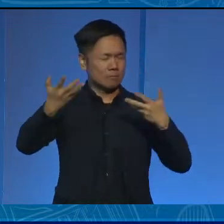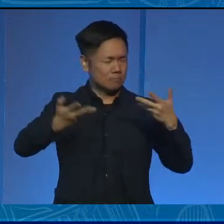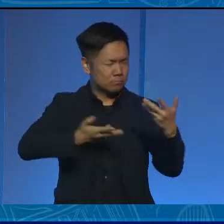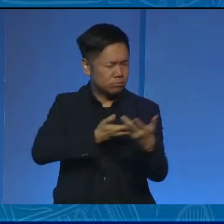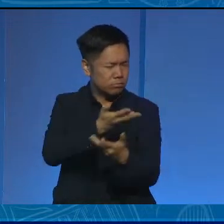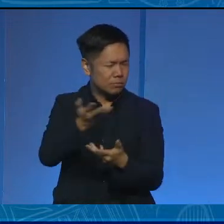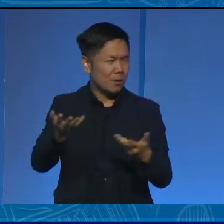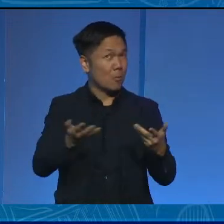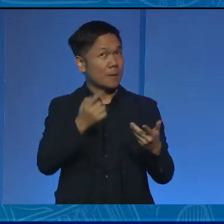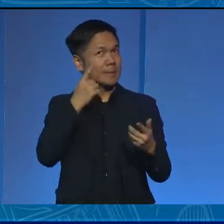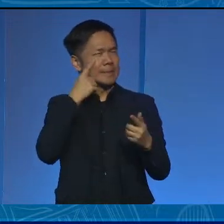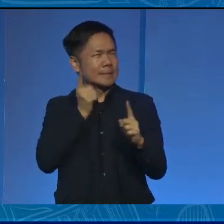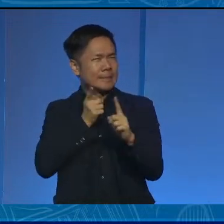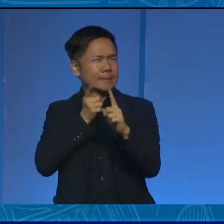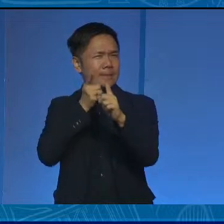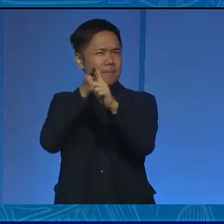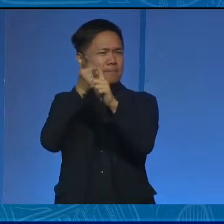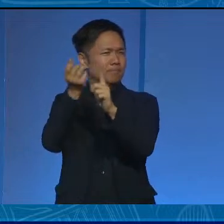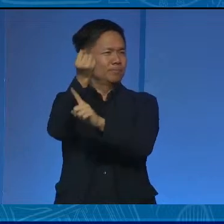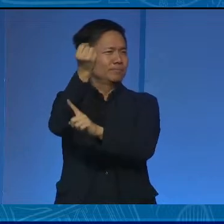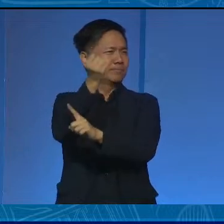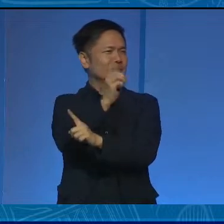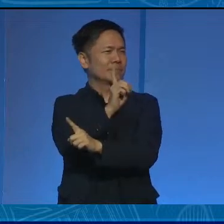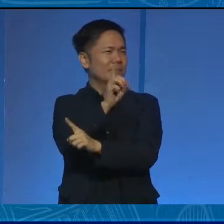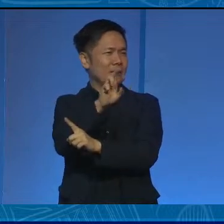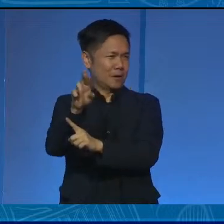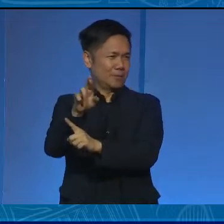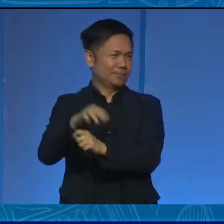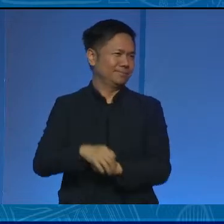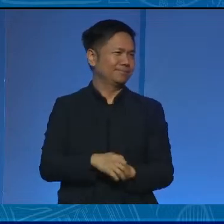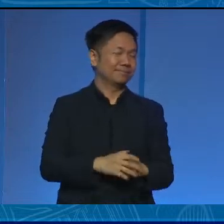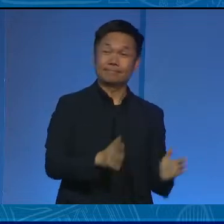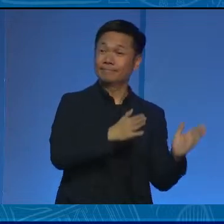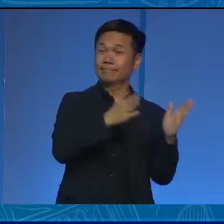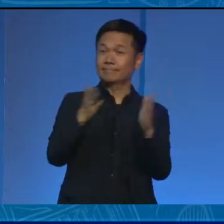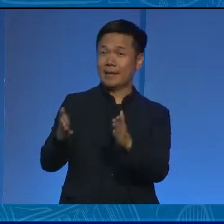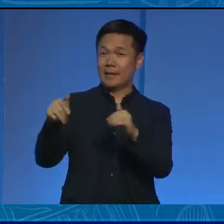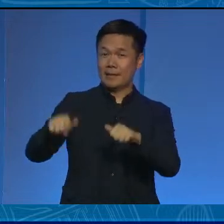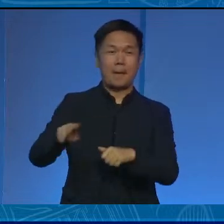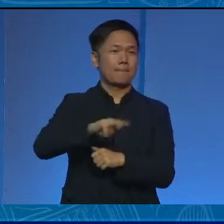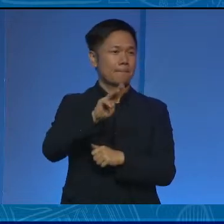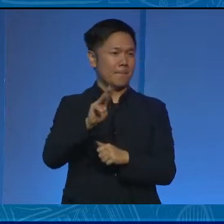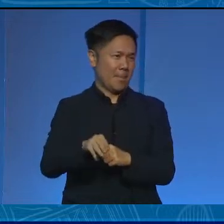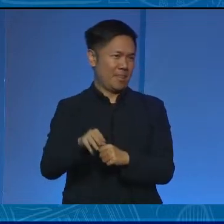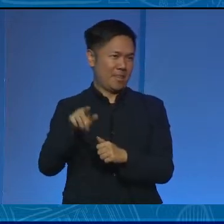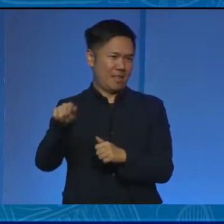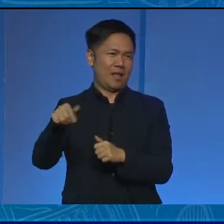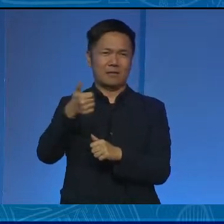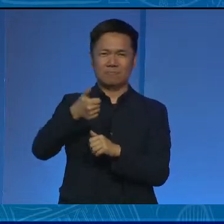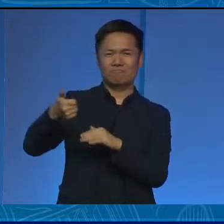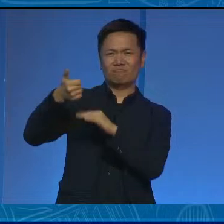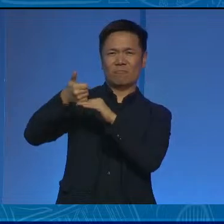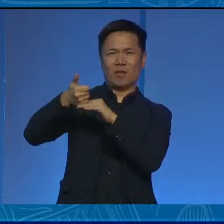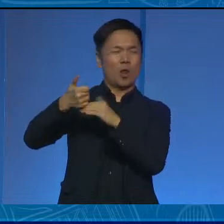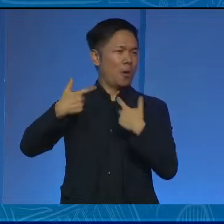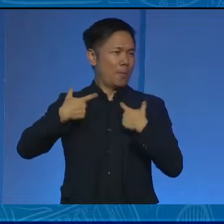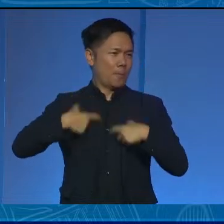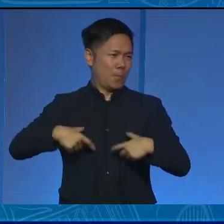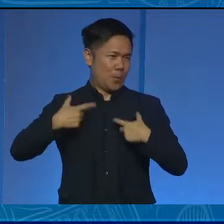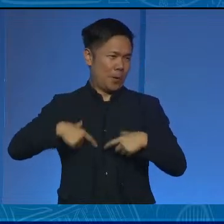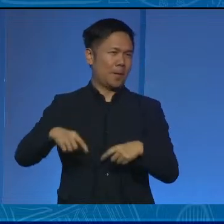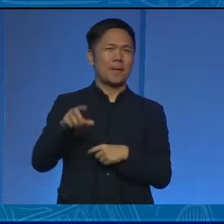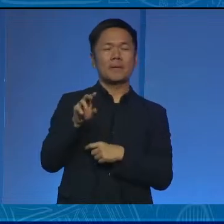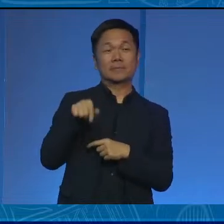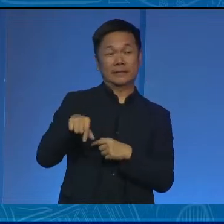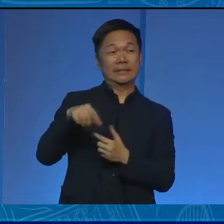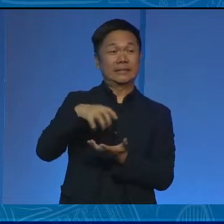We thank our host, local government, Mayor Imelda Calixto Rubiano, for hosting us